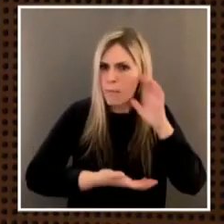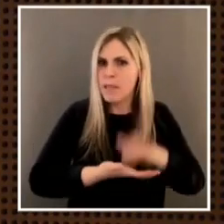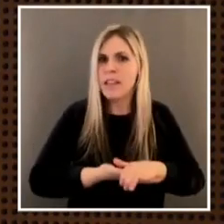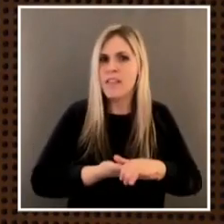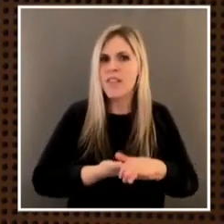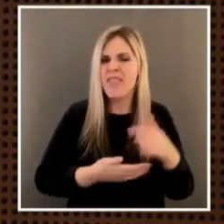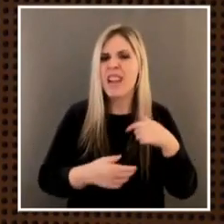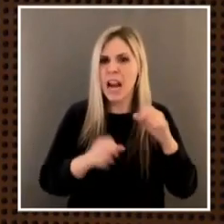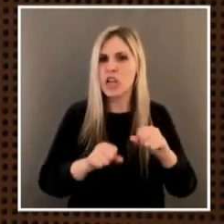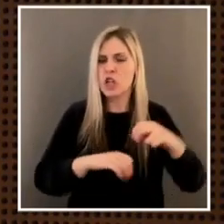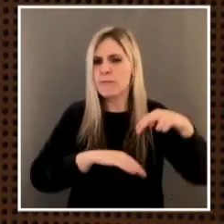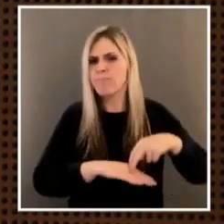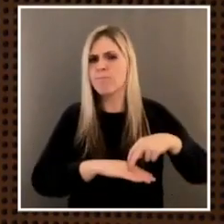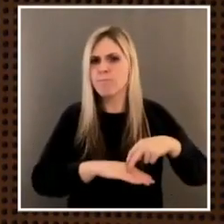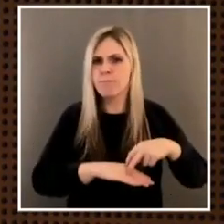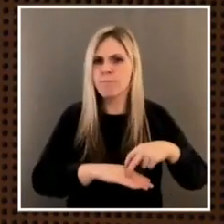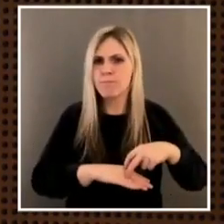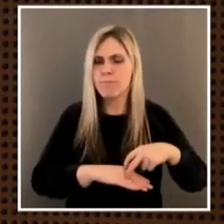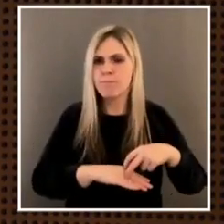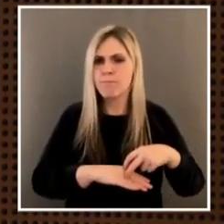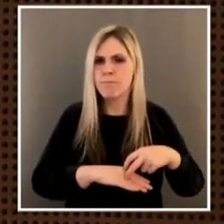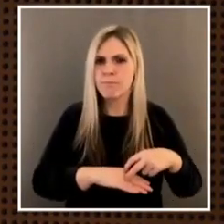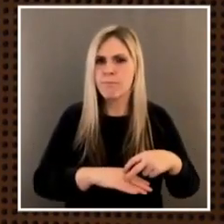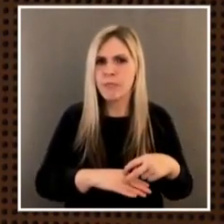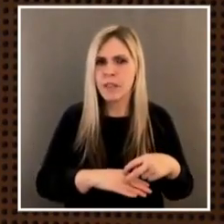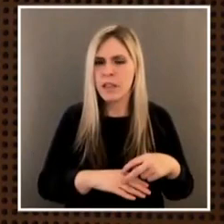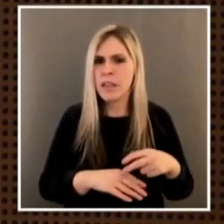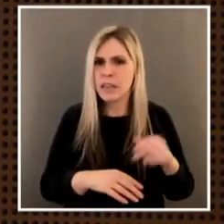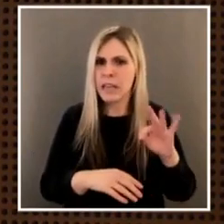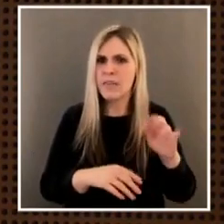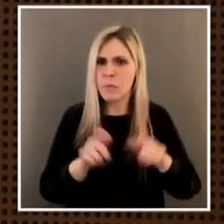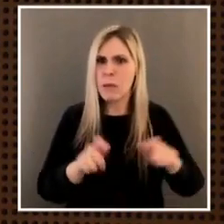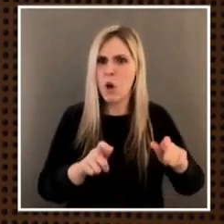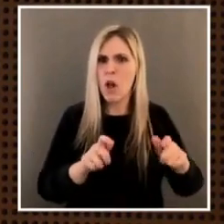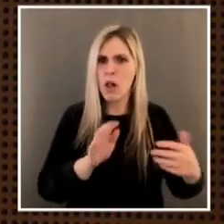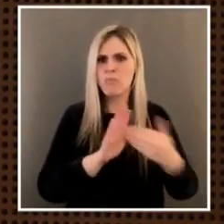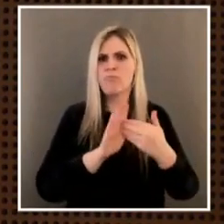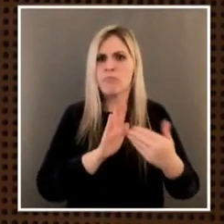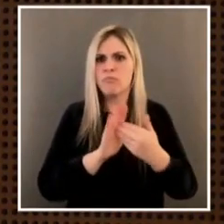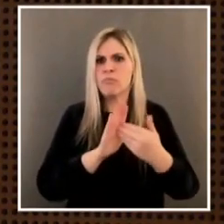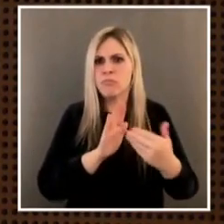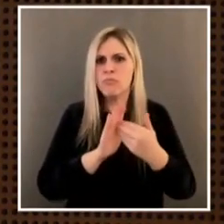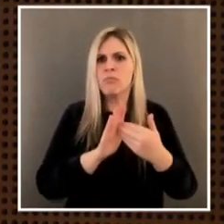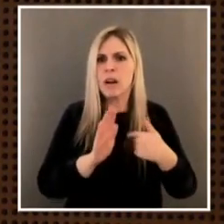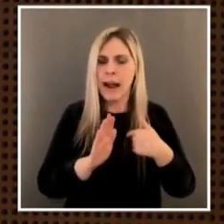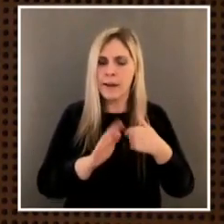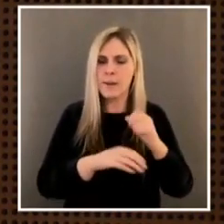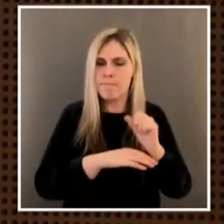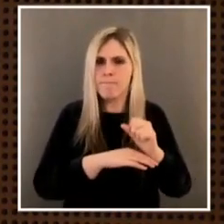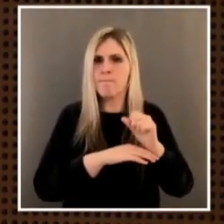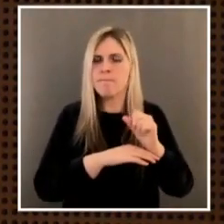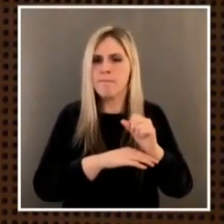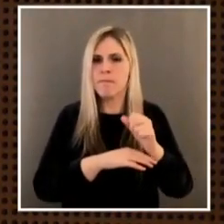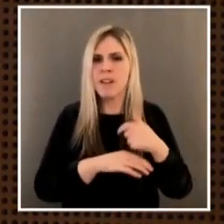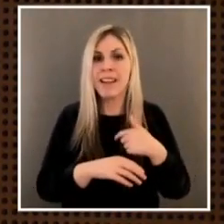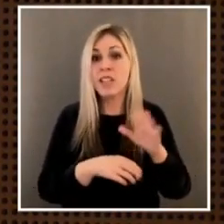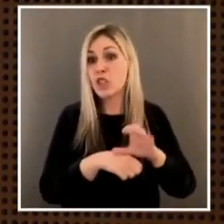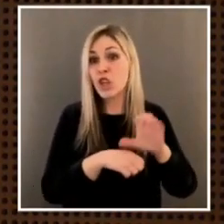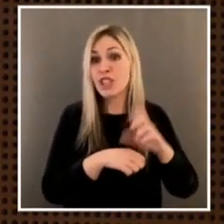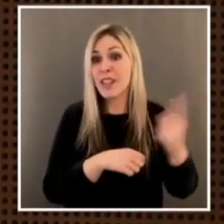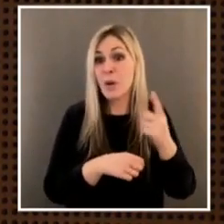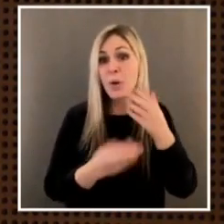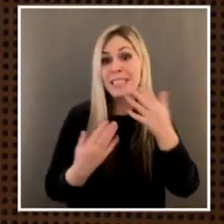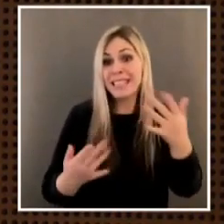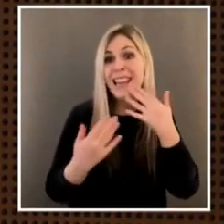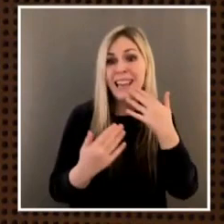the storms, bend but not break. In church, they would say, just like a tree that's